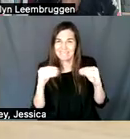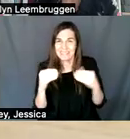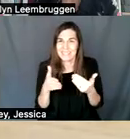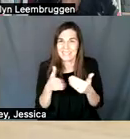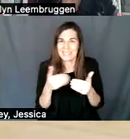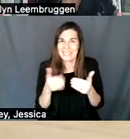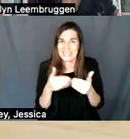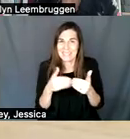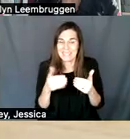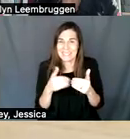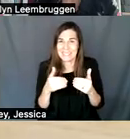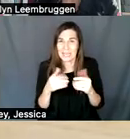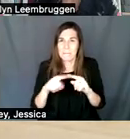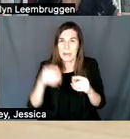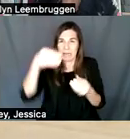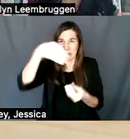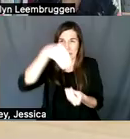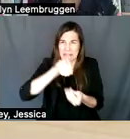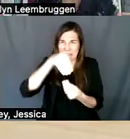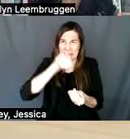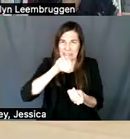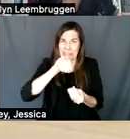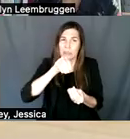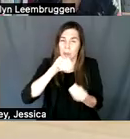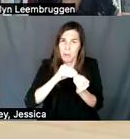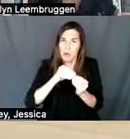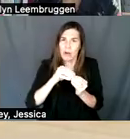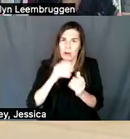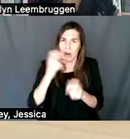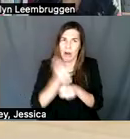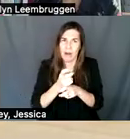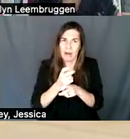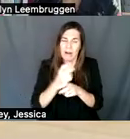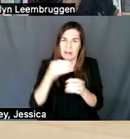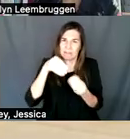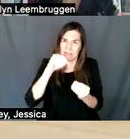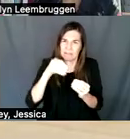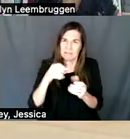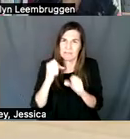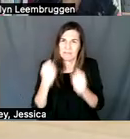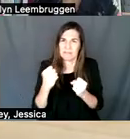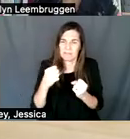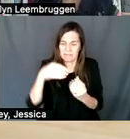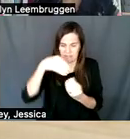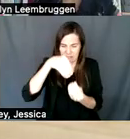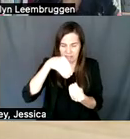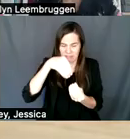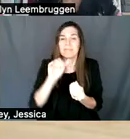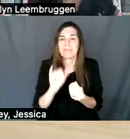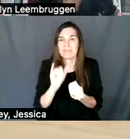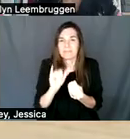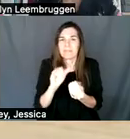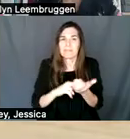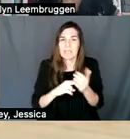to the corrugation pattern, but incredibly sturdy in the perpendicular direction. By harnessing the unique properties of those wrinkles, we've